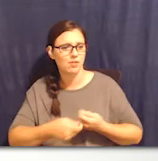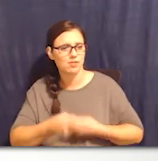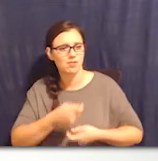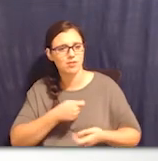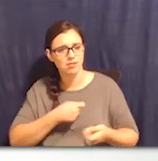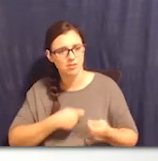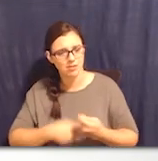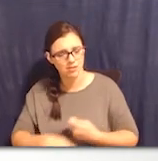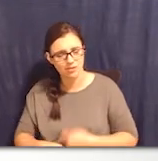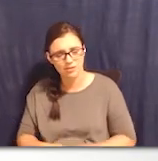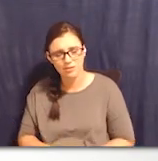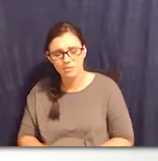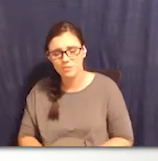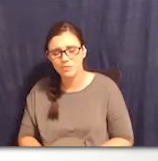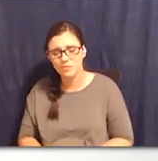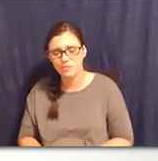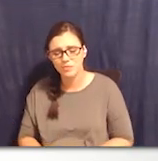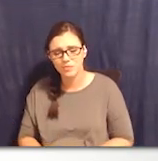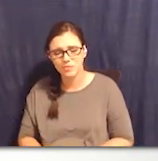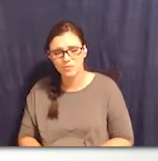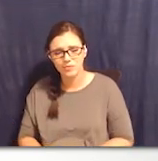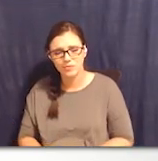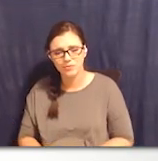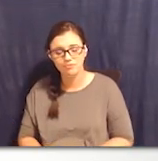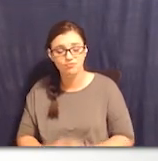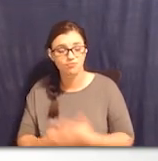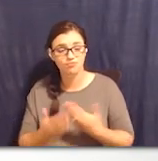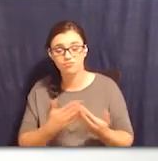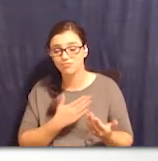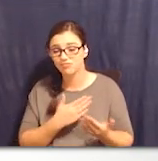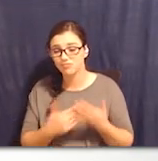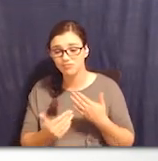at night to pull you in?